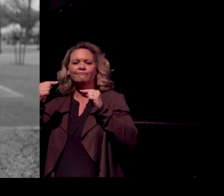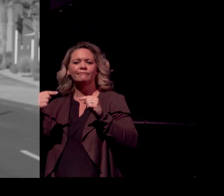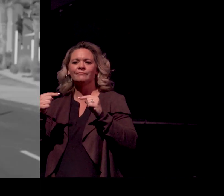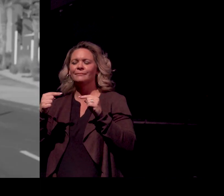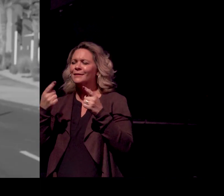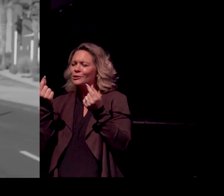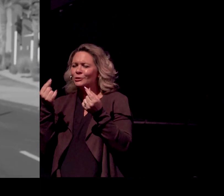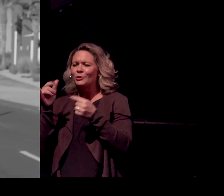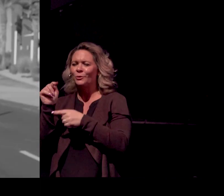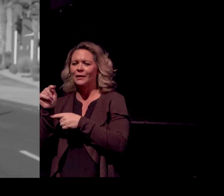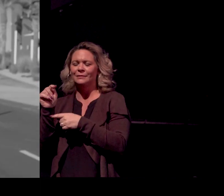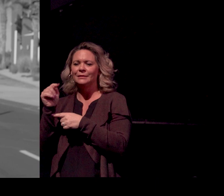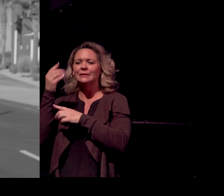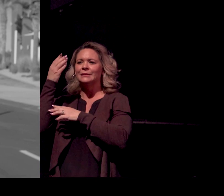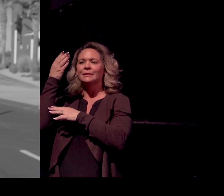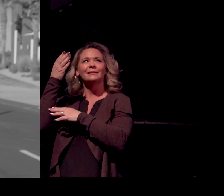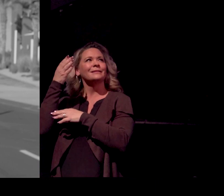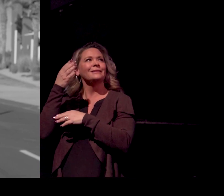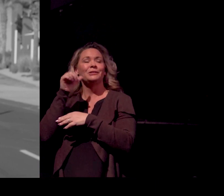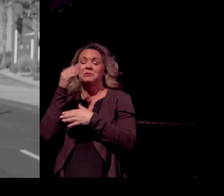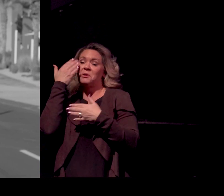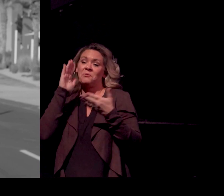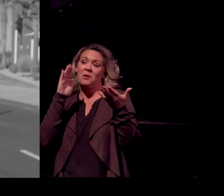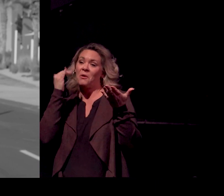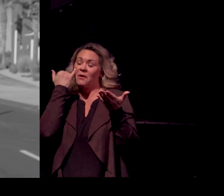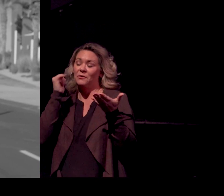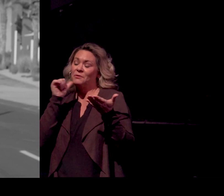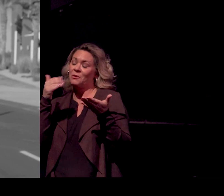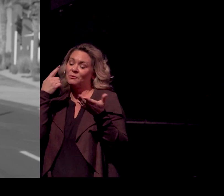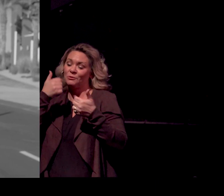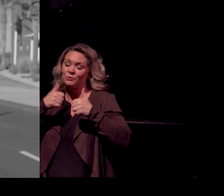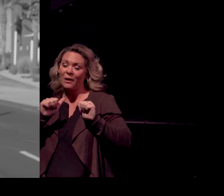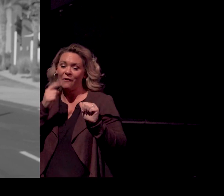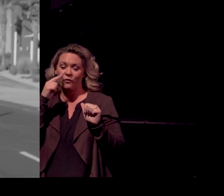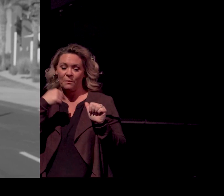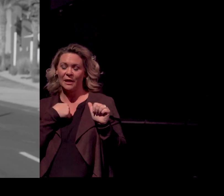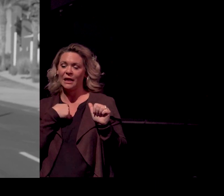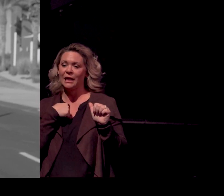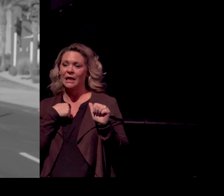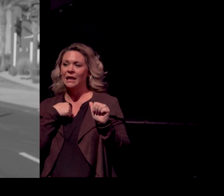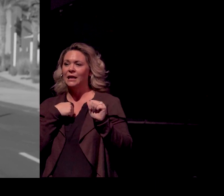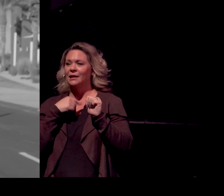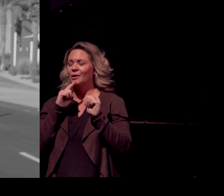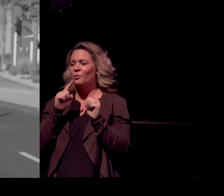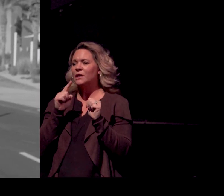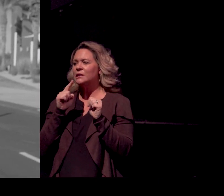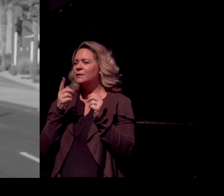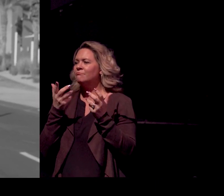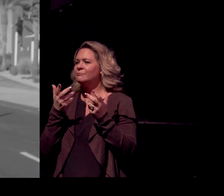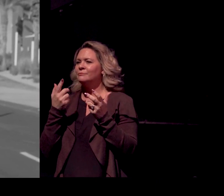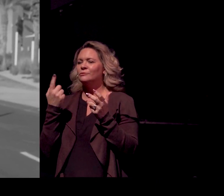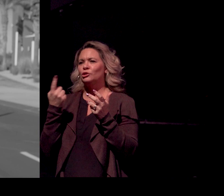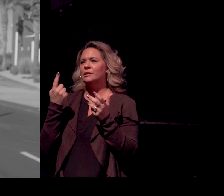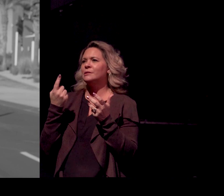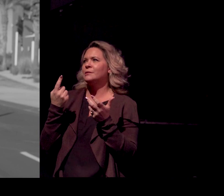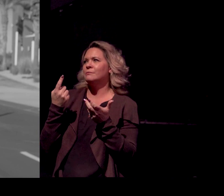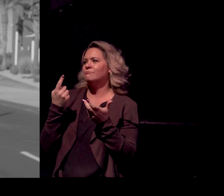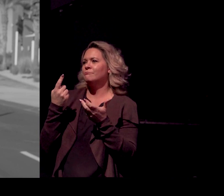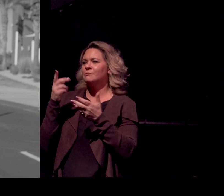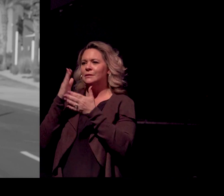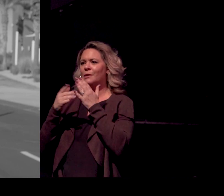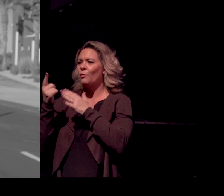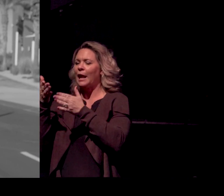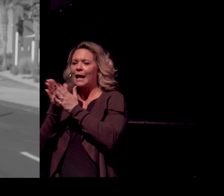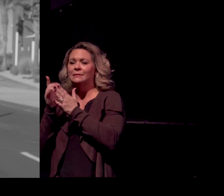in life. I would say do it. You know, you don't know if you don't try. And for me, it was getting that the message that